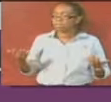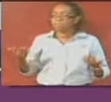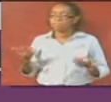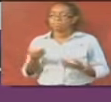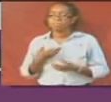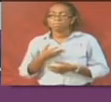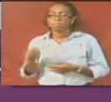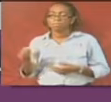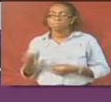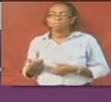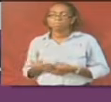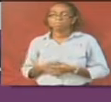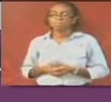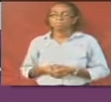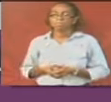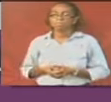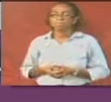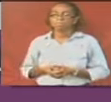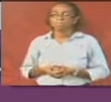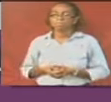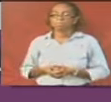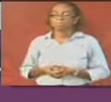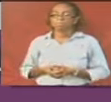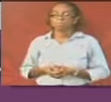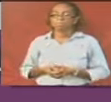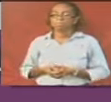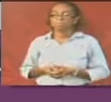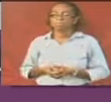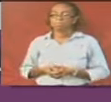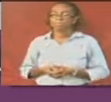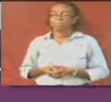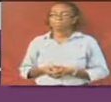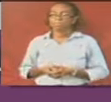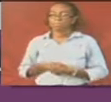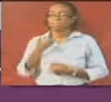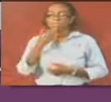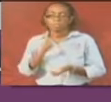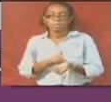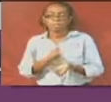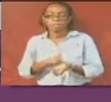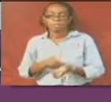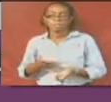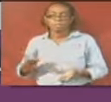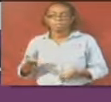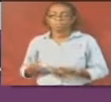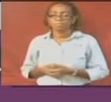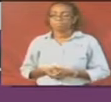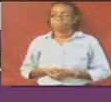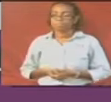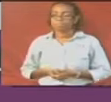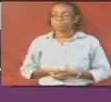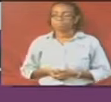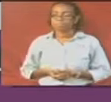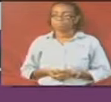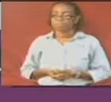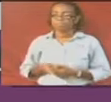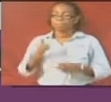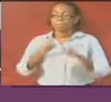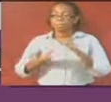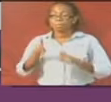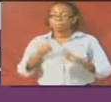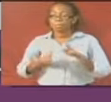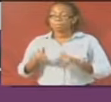now. Have you been able to connect cases to exposure at beaches,